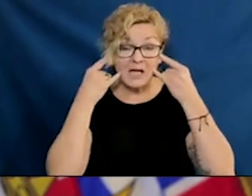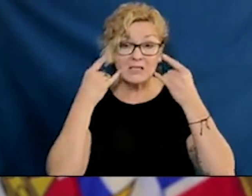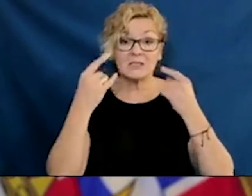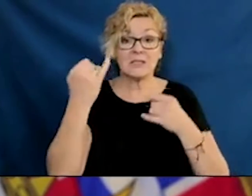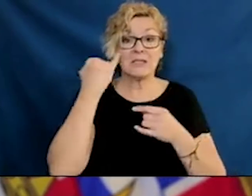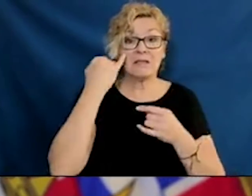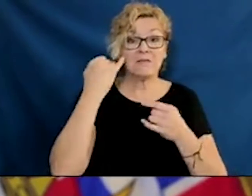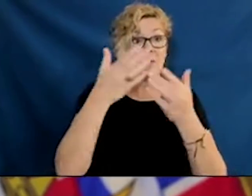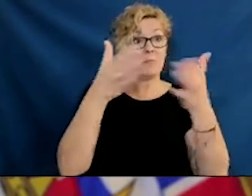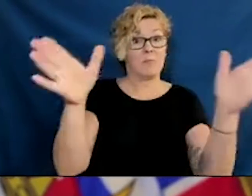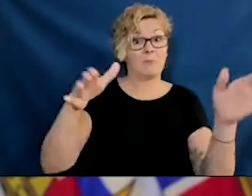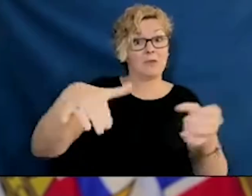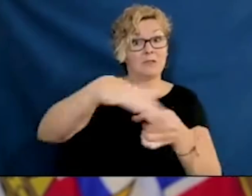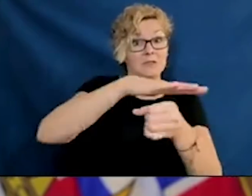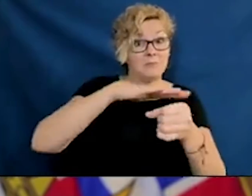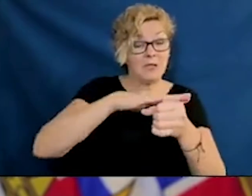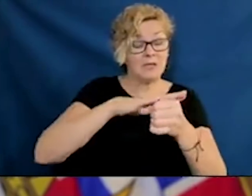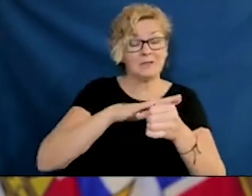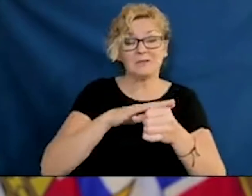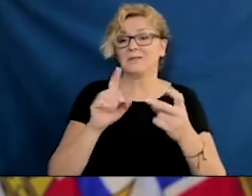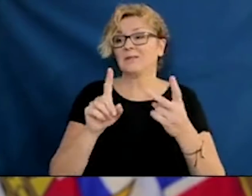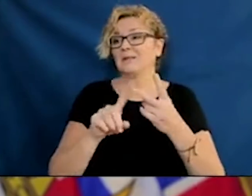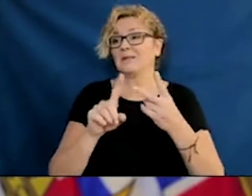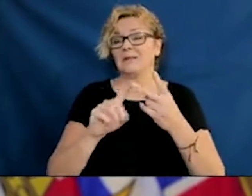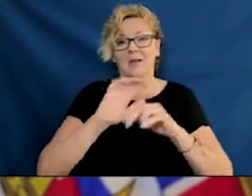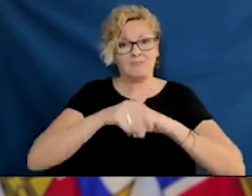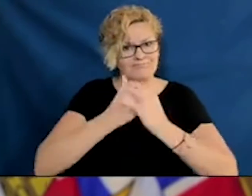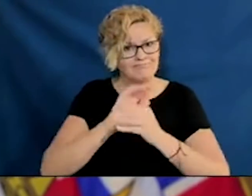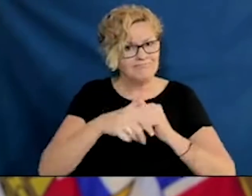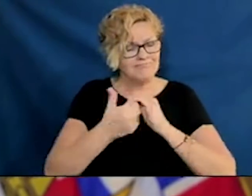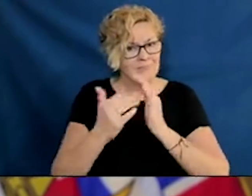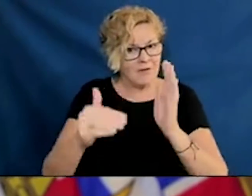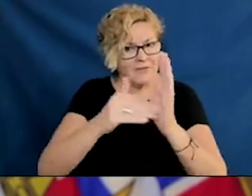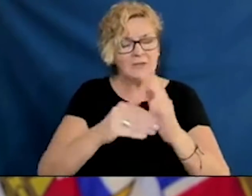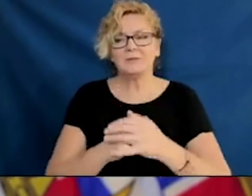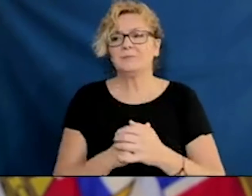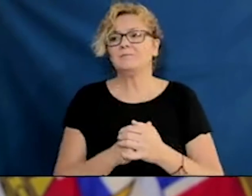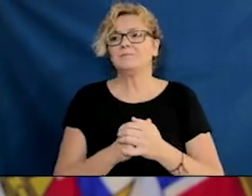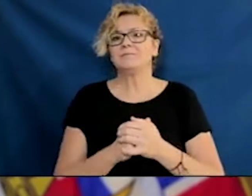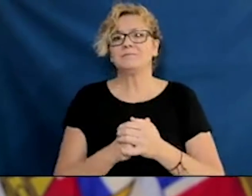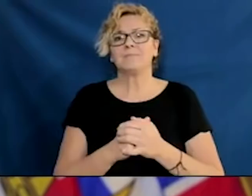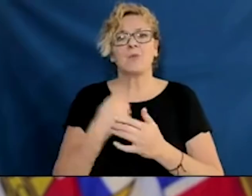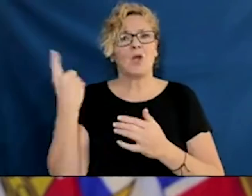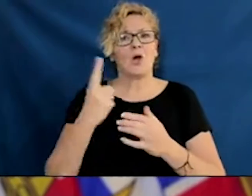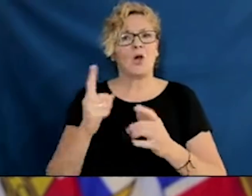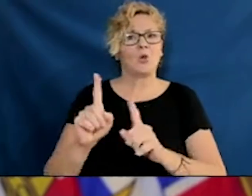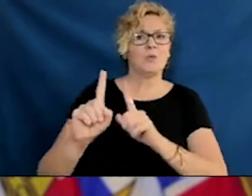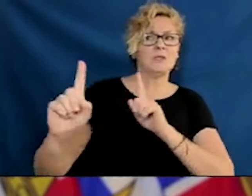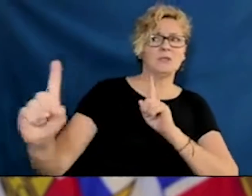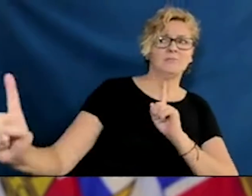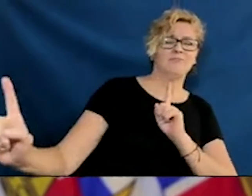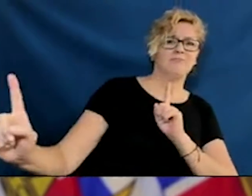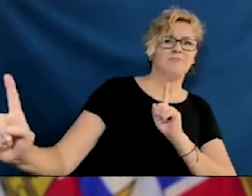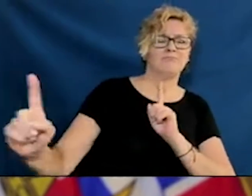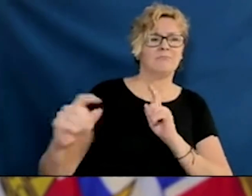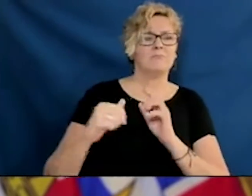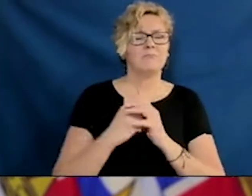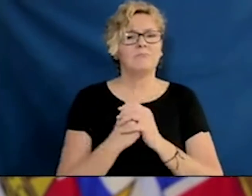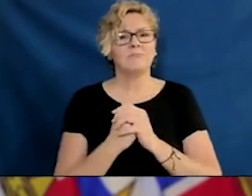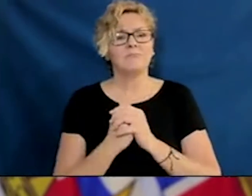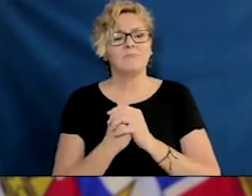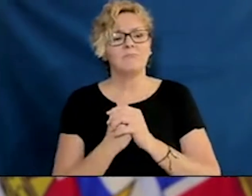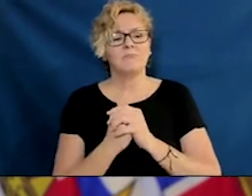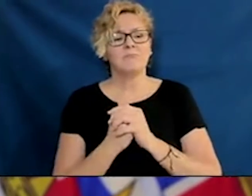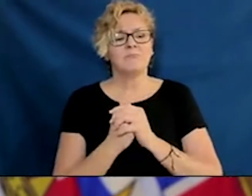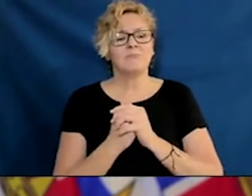gatherings where we can potentially pass this on to the people we are closest to. We need to stay apart, stay small, and stay